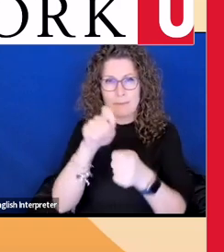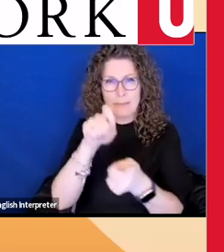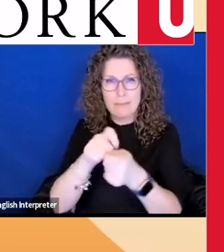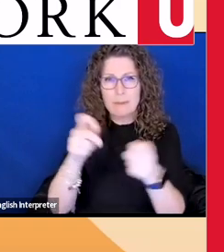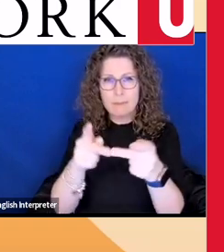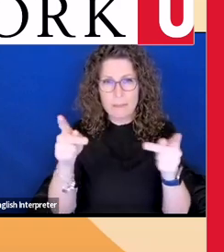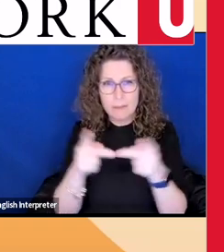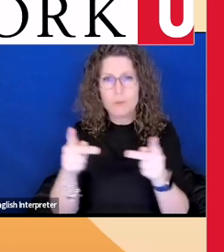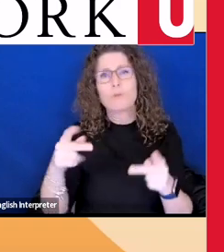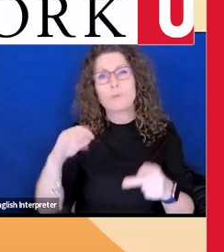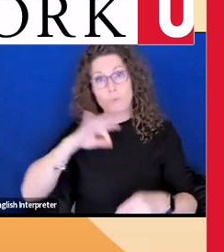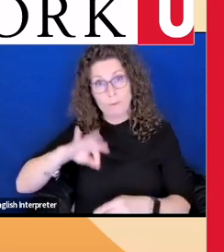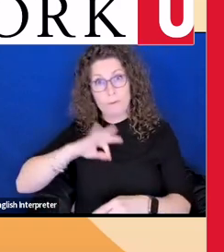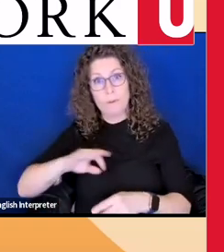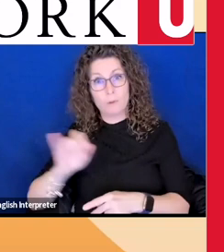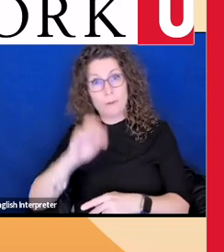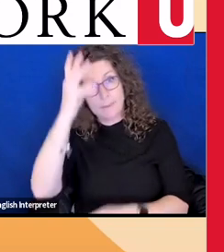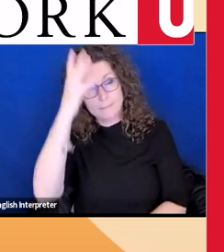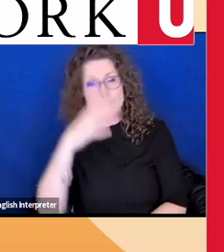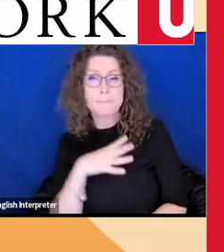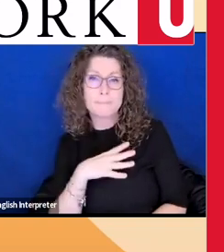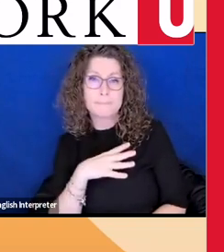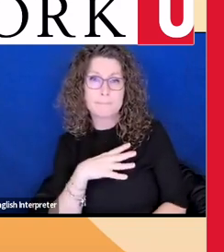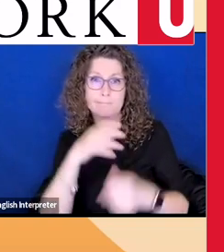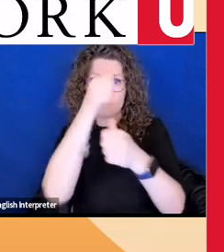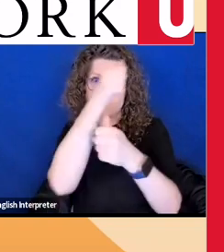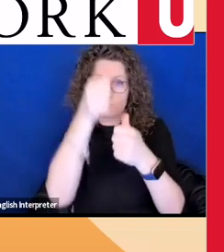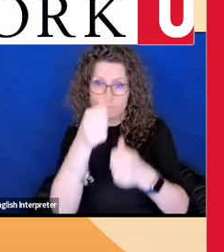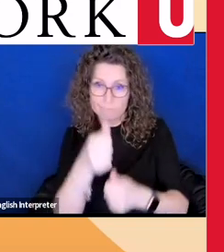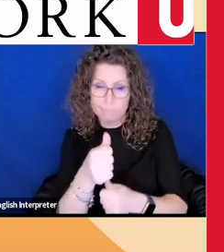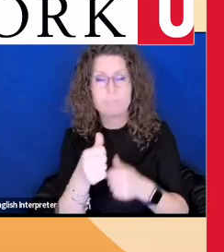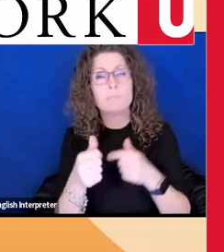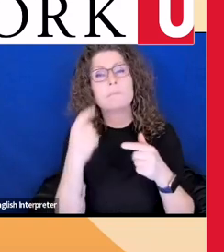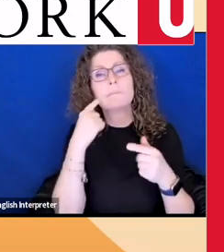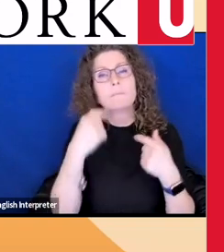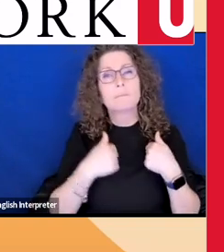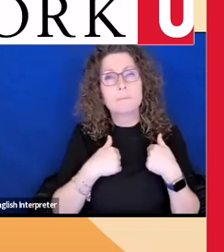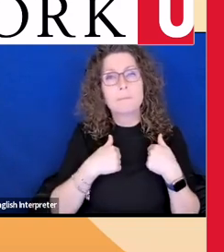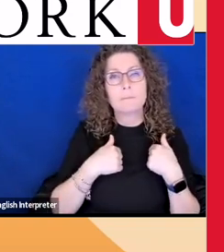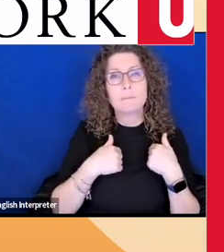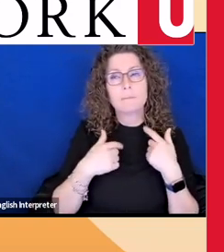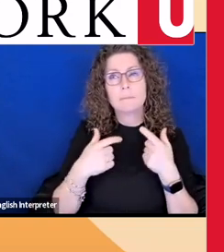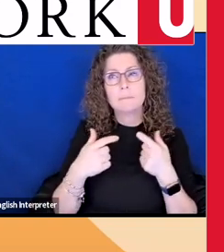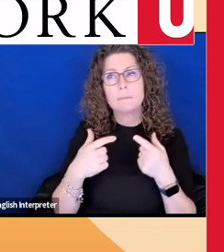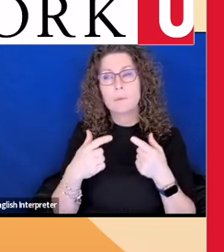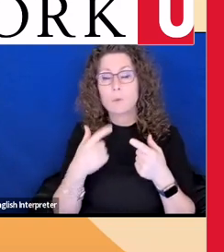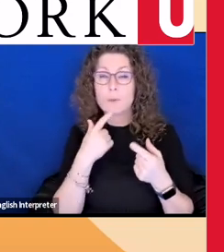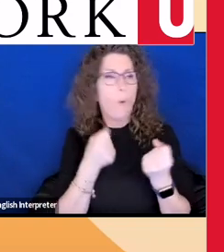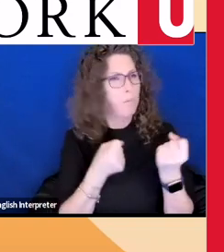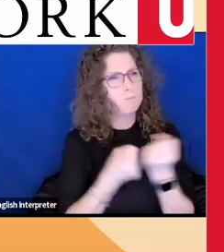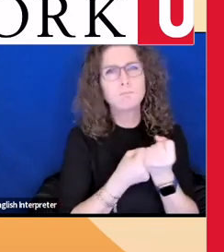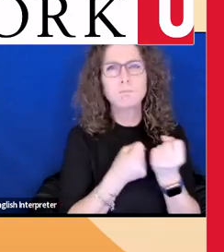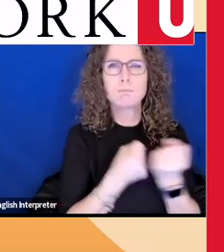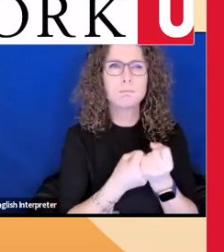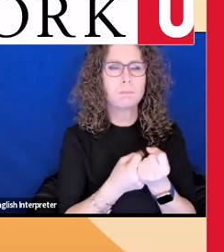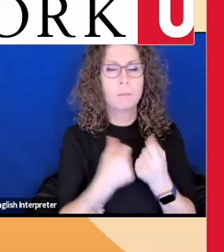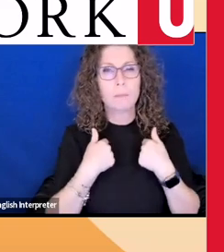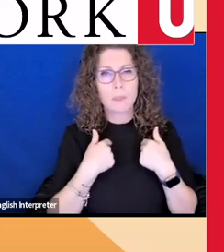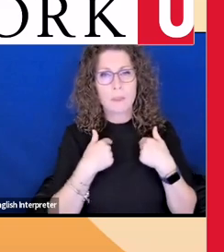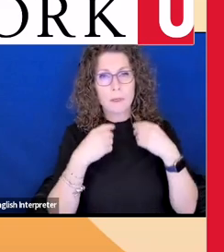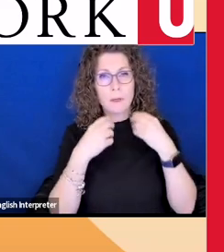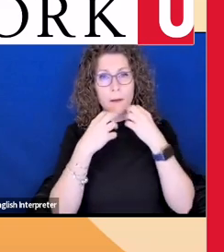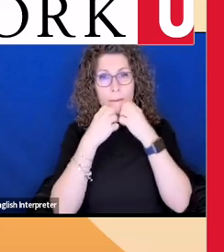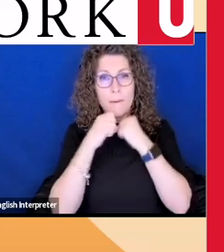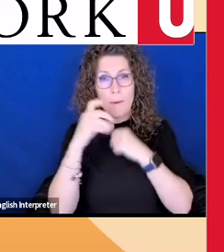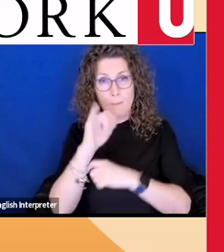men. To be in solidarity is to claim a higher moral ground, yet who gets to claim this moral ground?